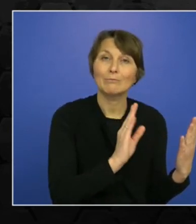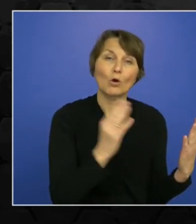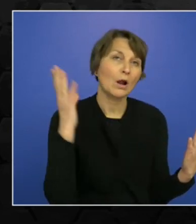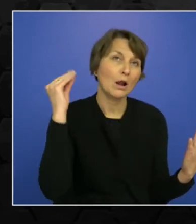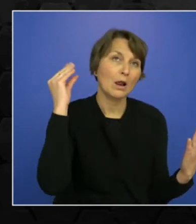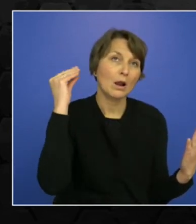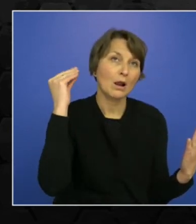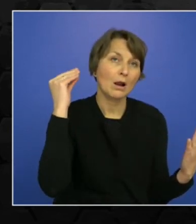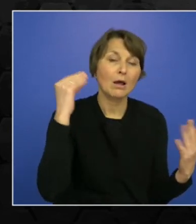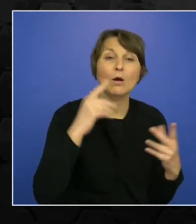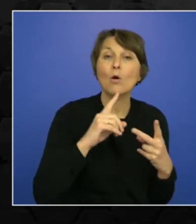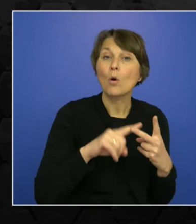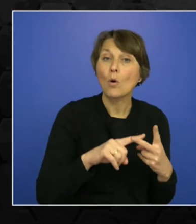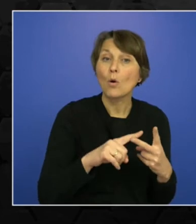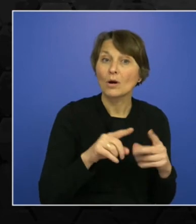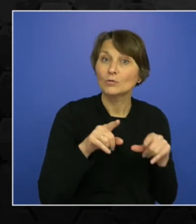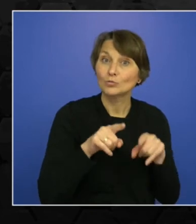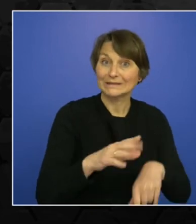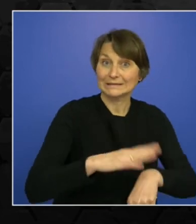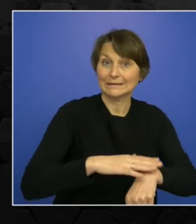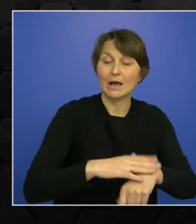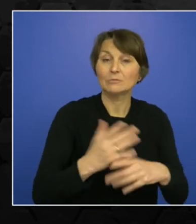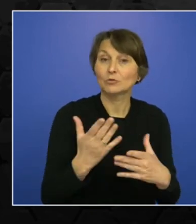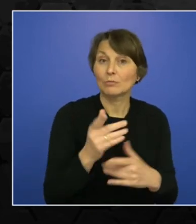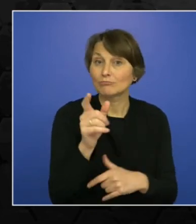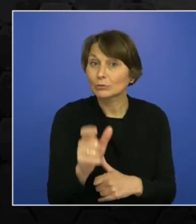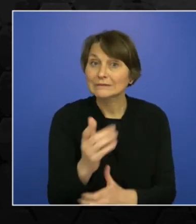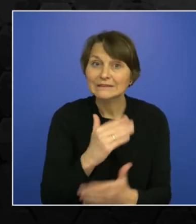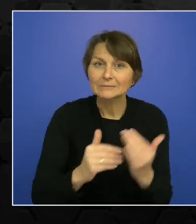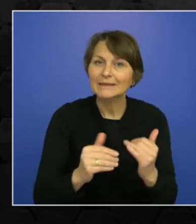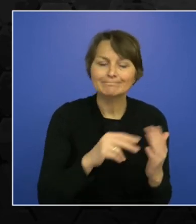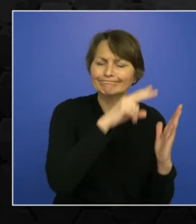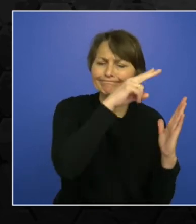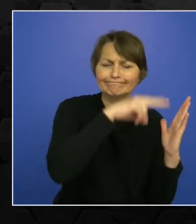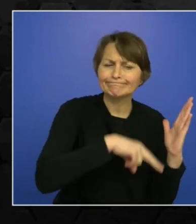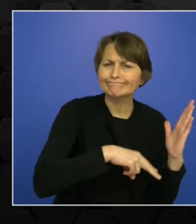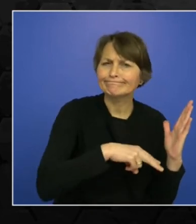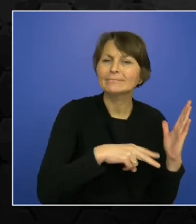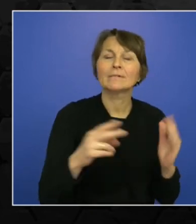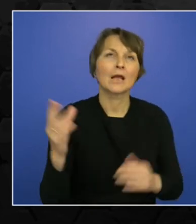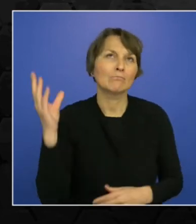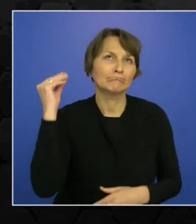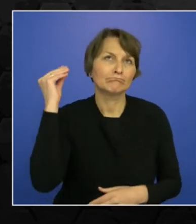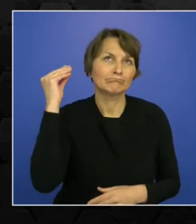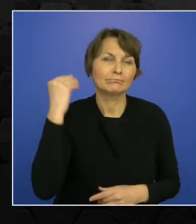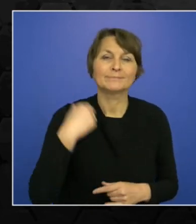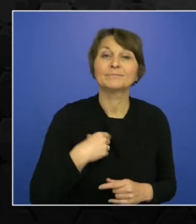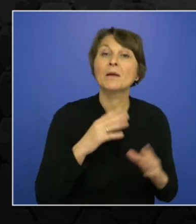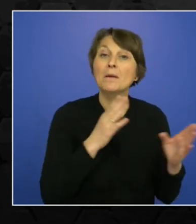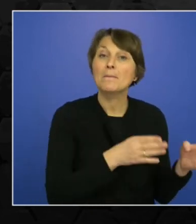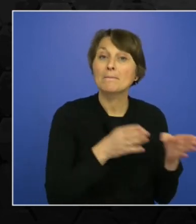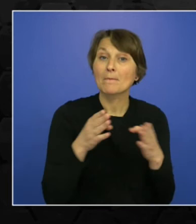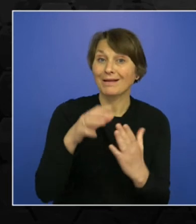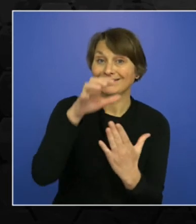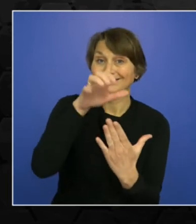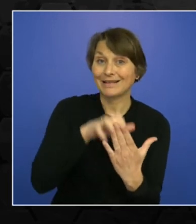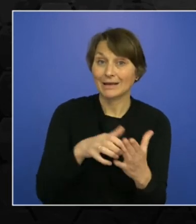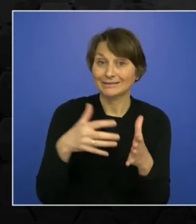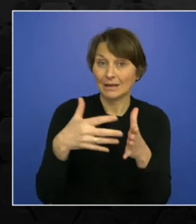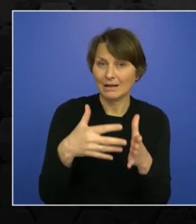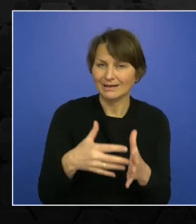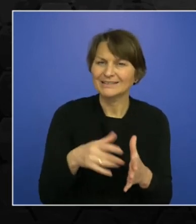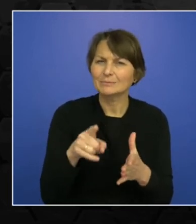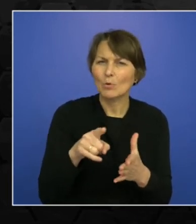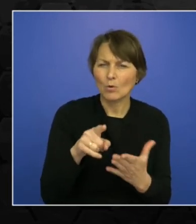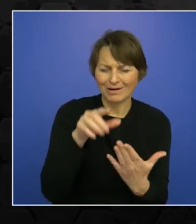disabilities. And the text analytics services is more related to the part of analyzing that